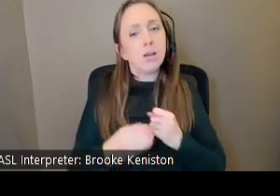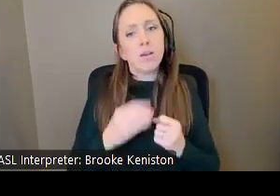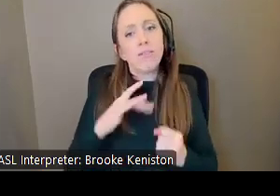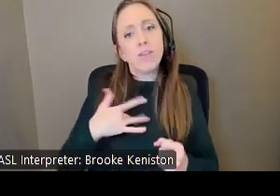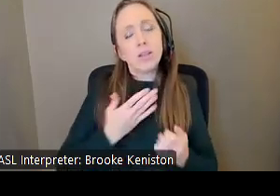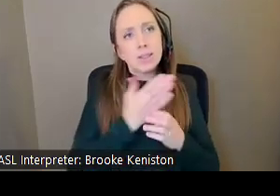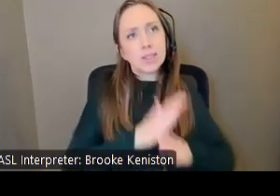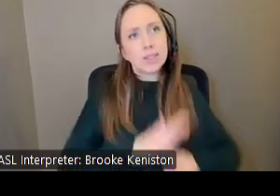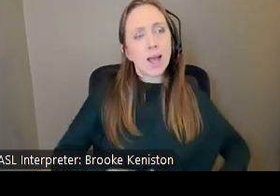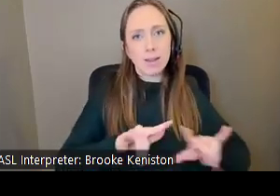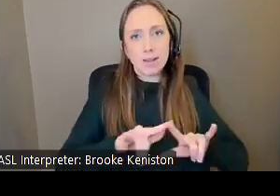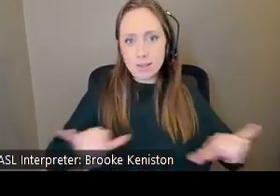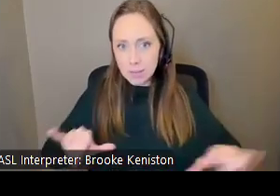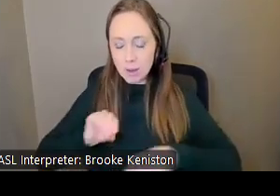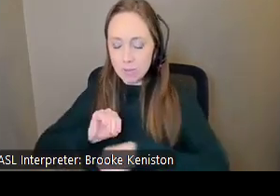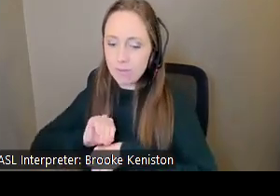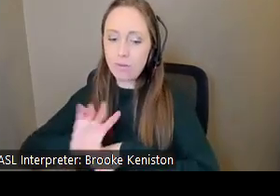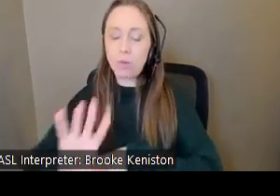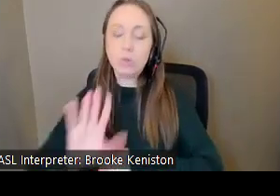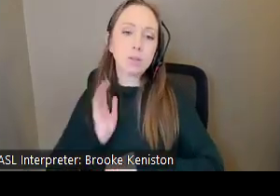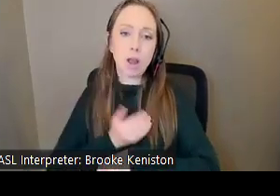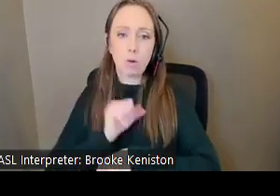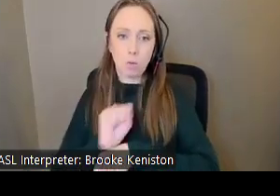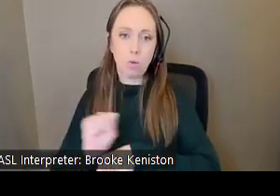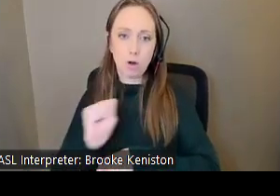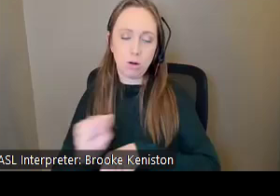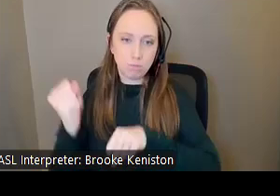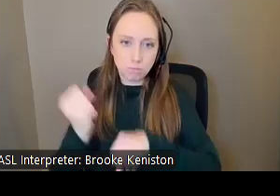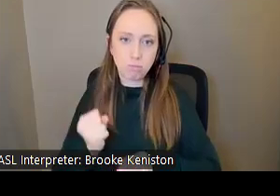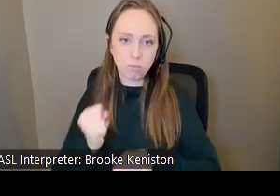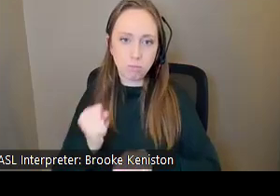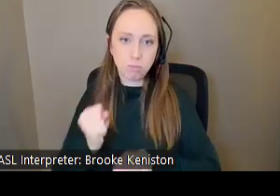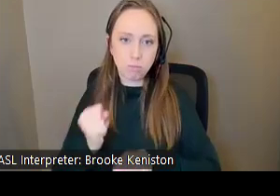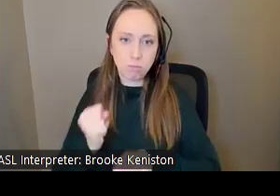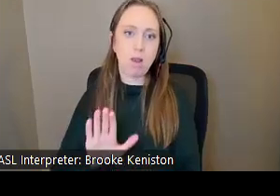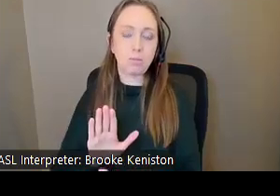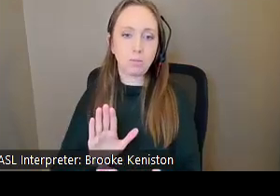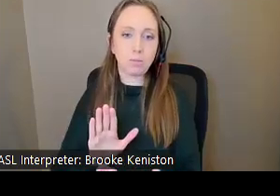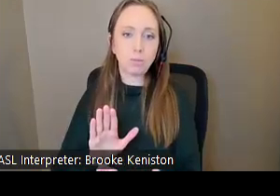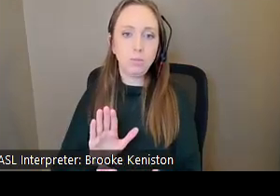do? And develop provider sensitivity to economic influences on